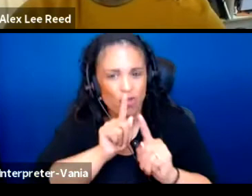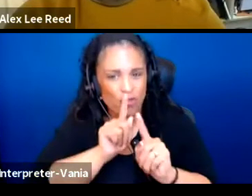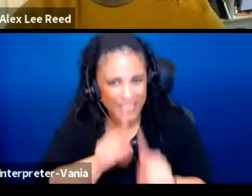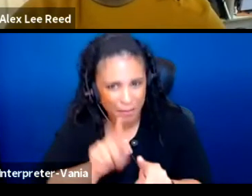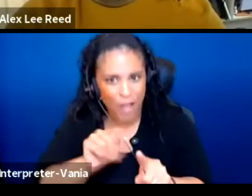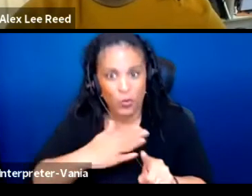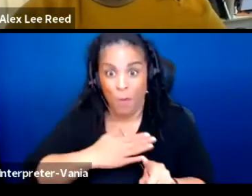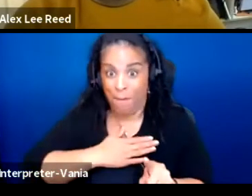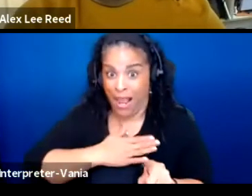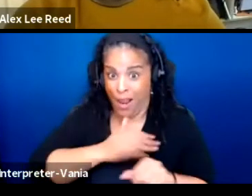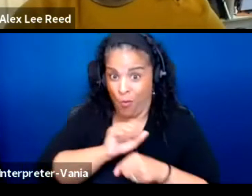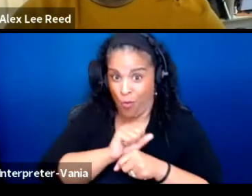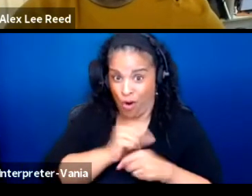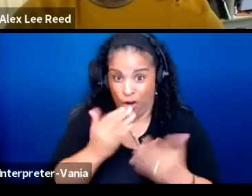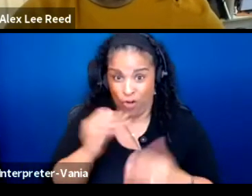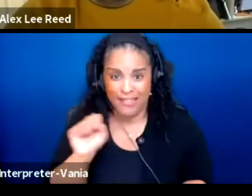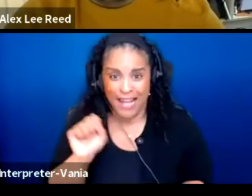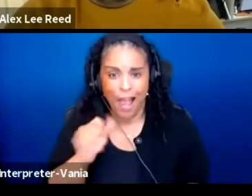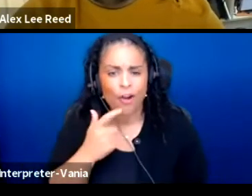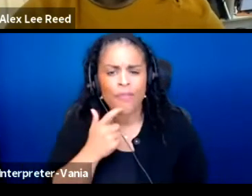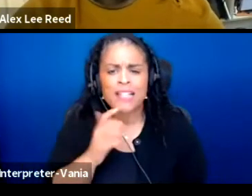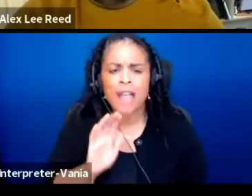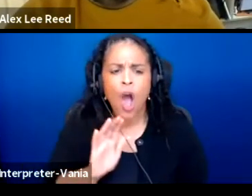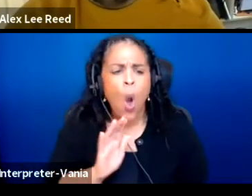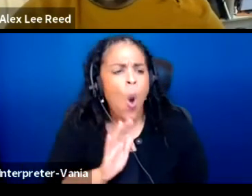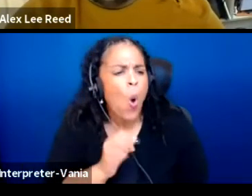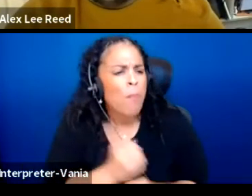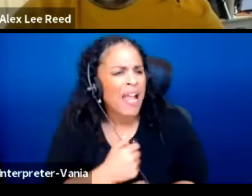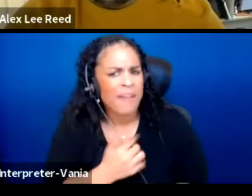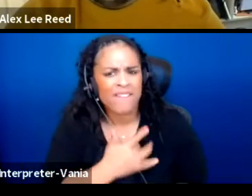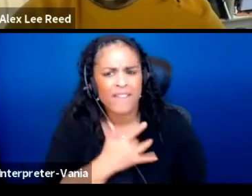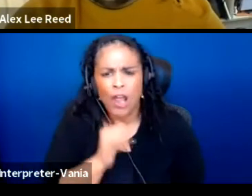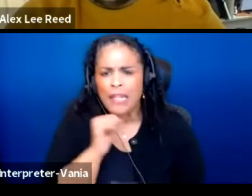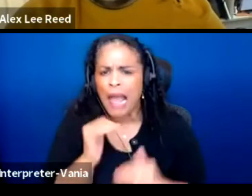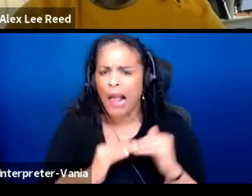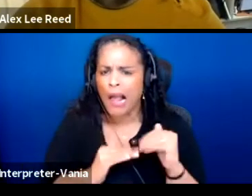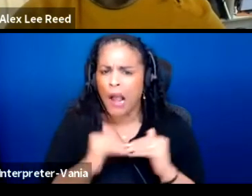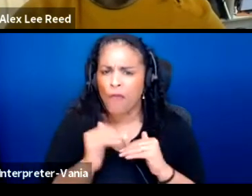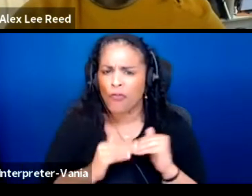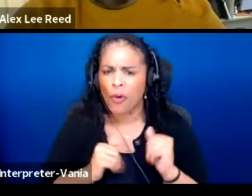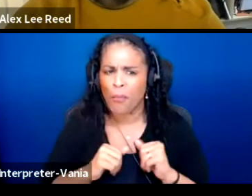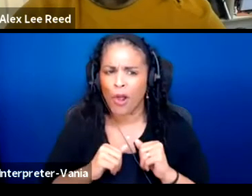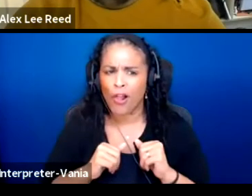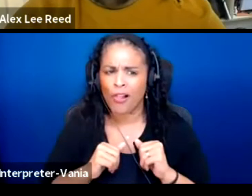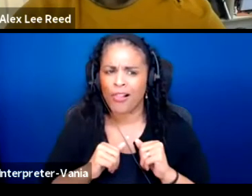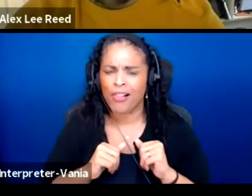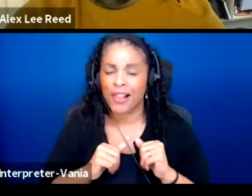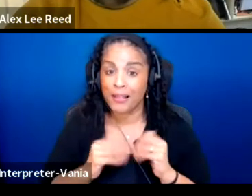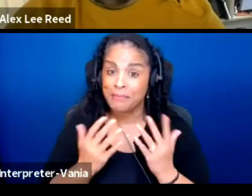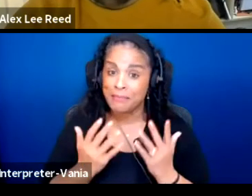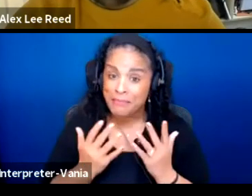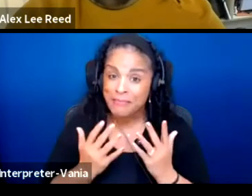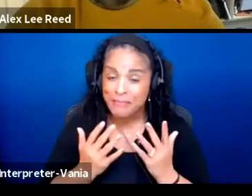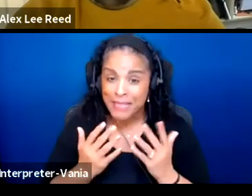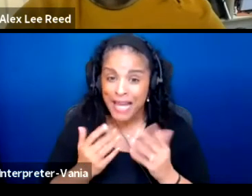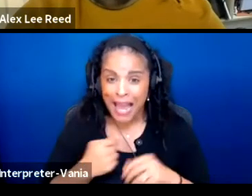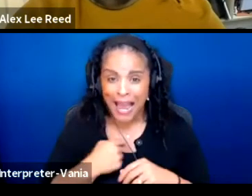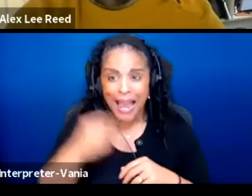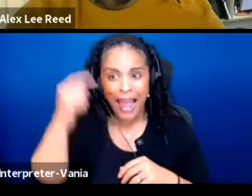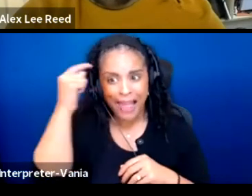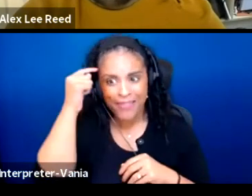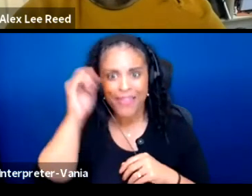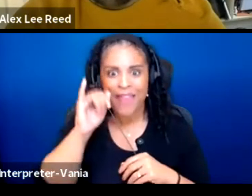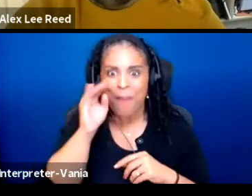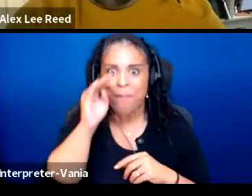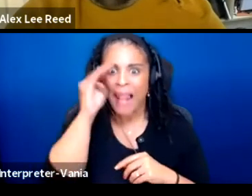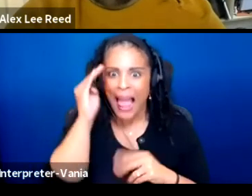respond to my work here in Seattle, they go, oh, you know, it made me uncomfortable. And I think that